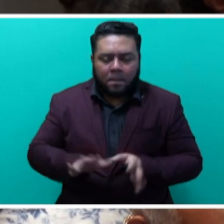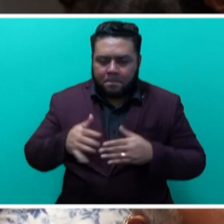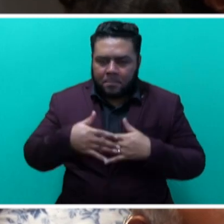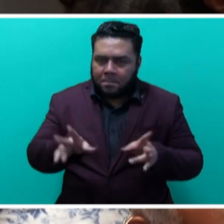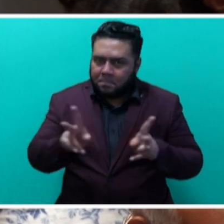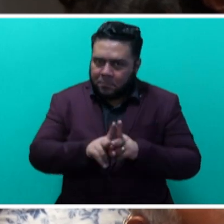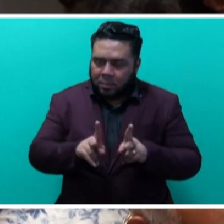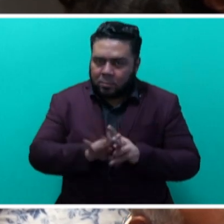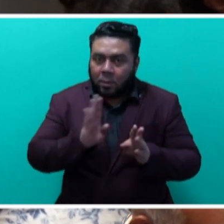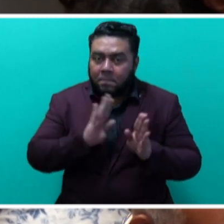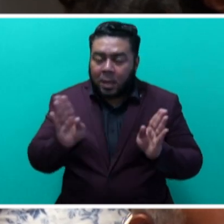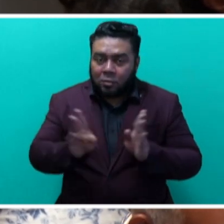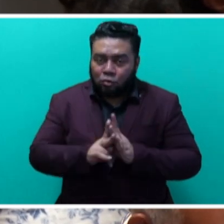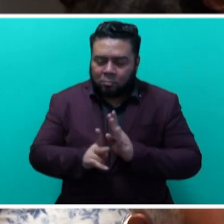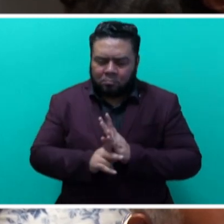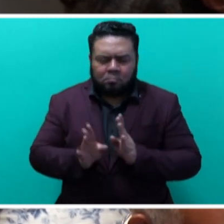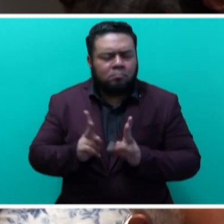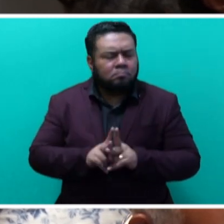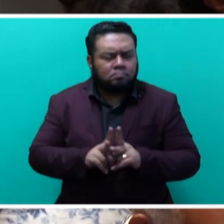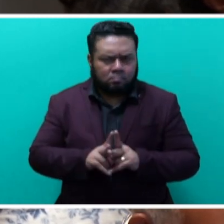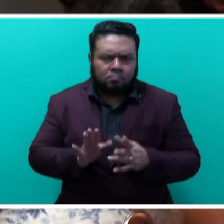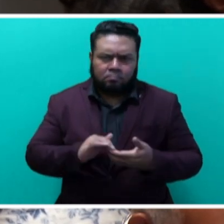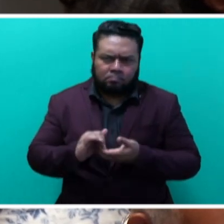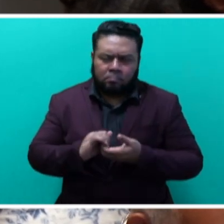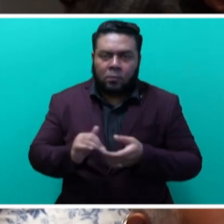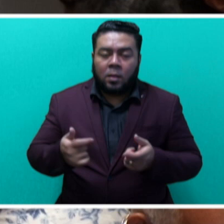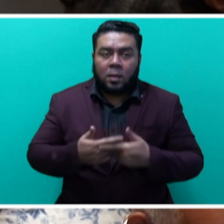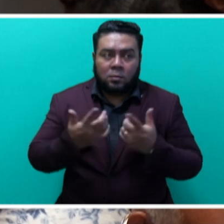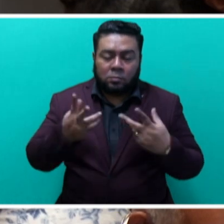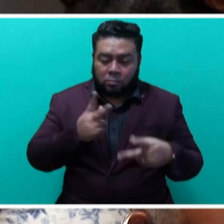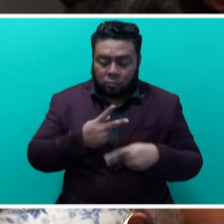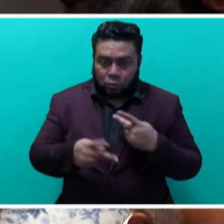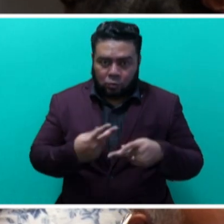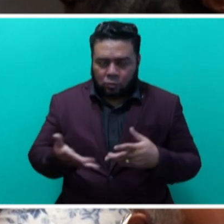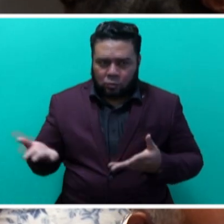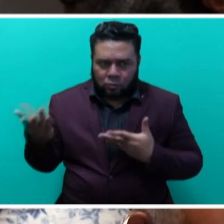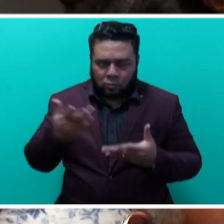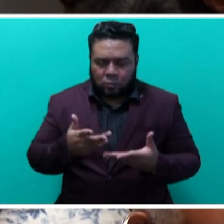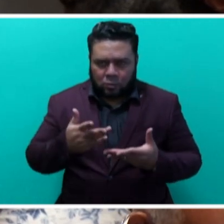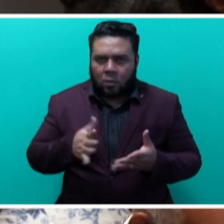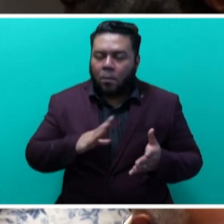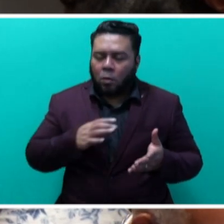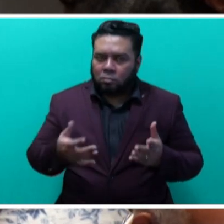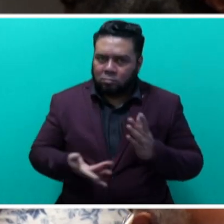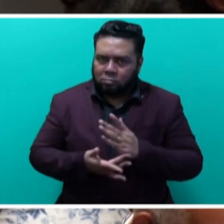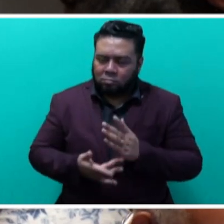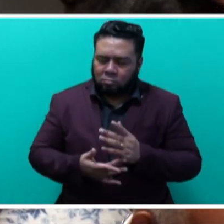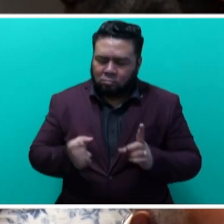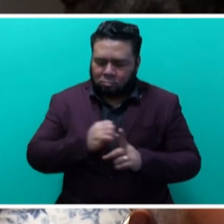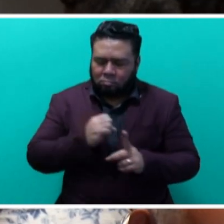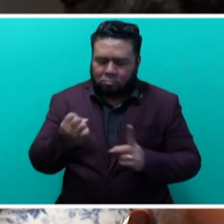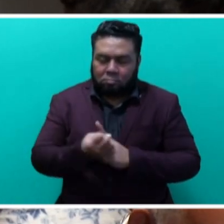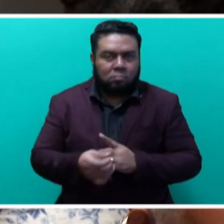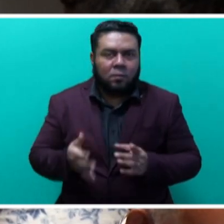public-private partnerships through investments of large producers that will bring in cutting-edge, environmentally